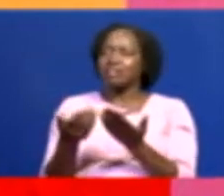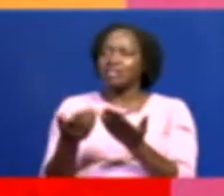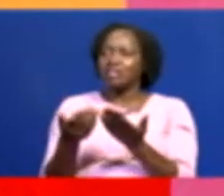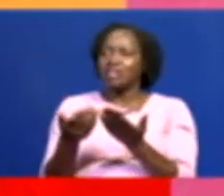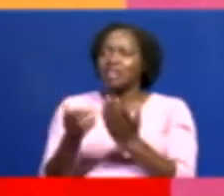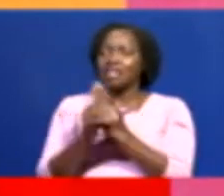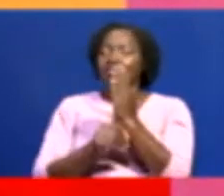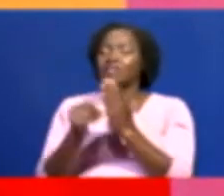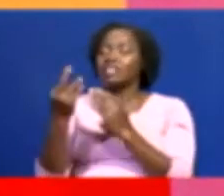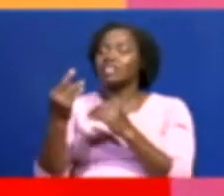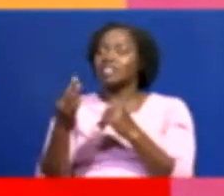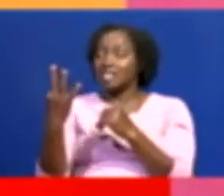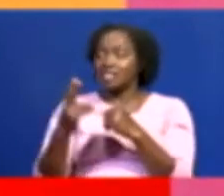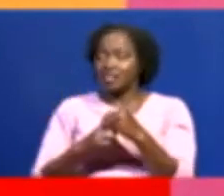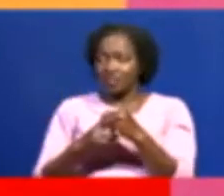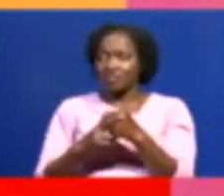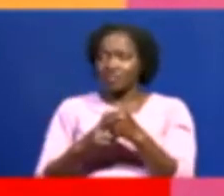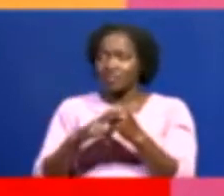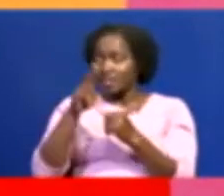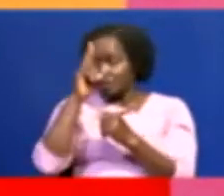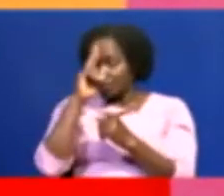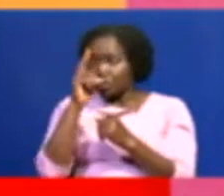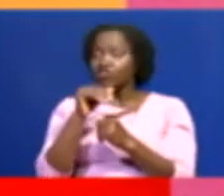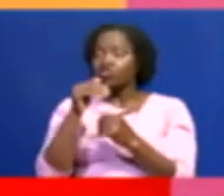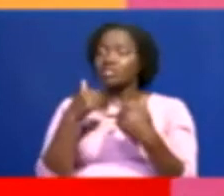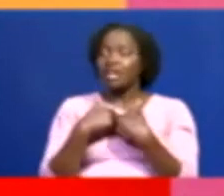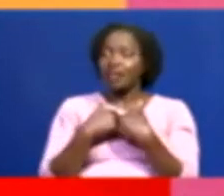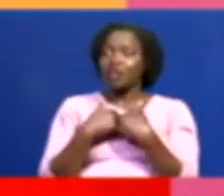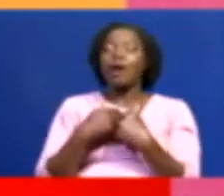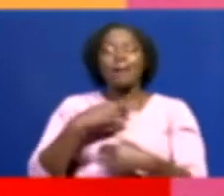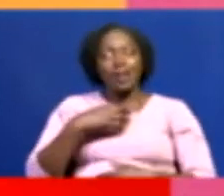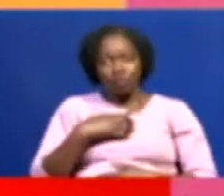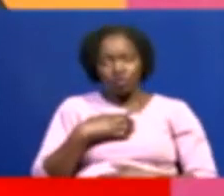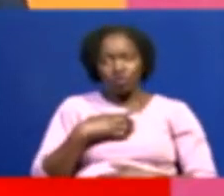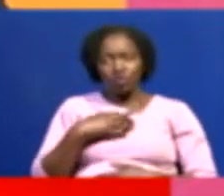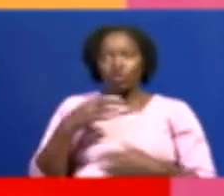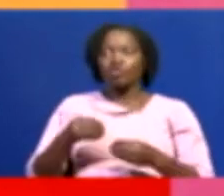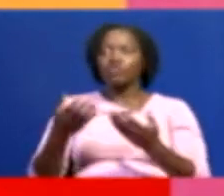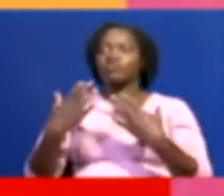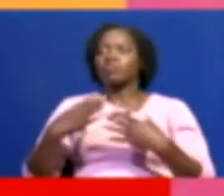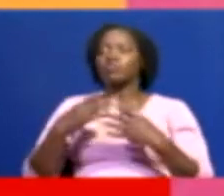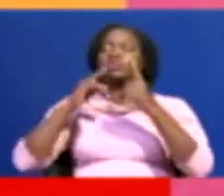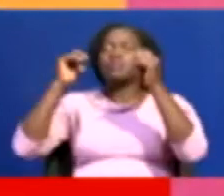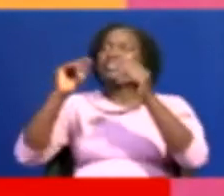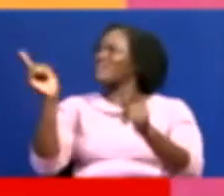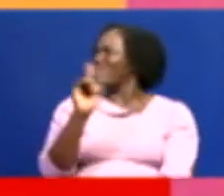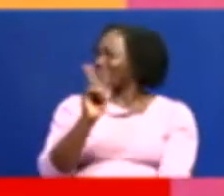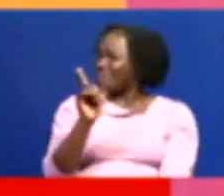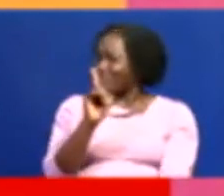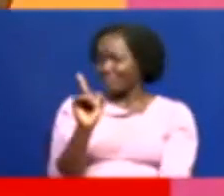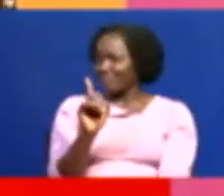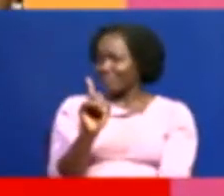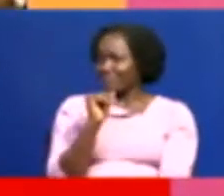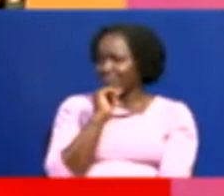of Article 37. The police do not have permission to grant to people to demonstrate. Ideally,